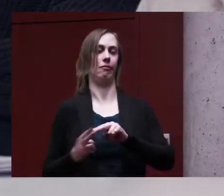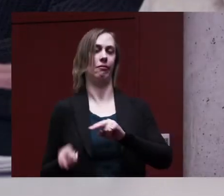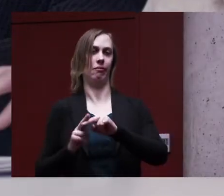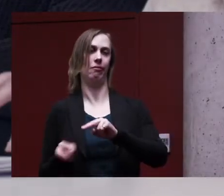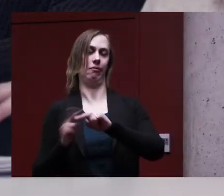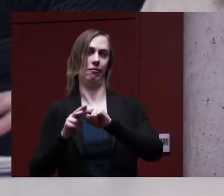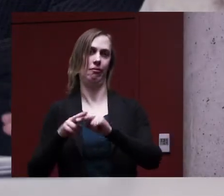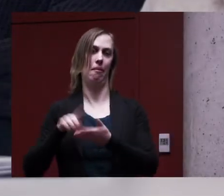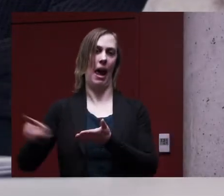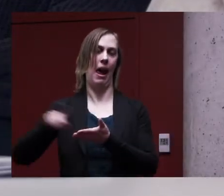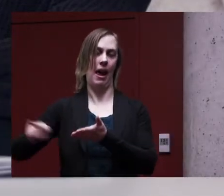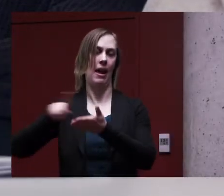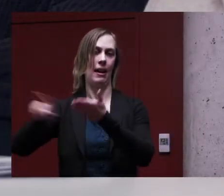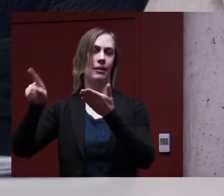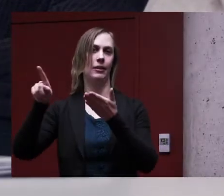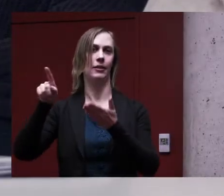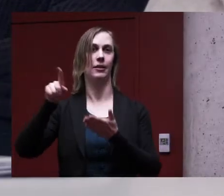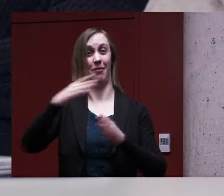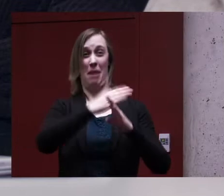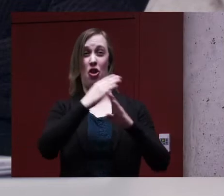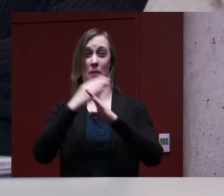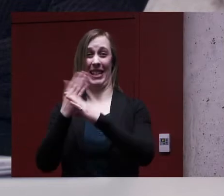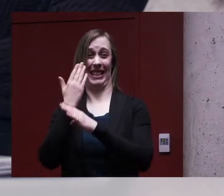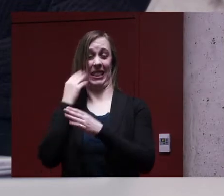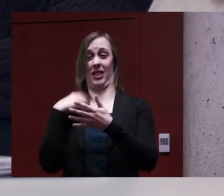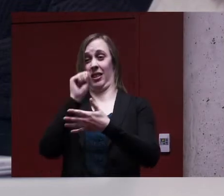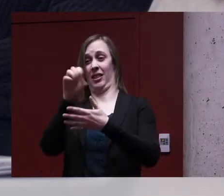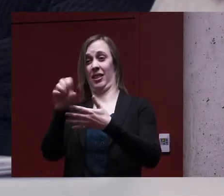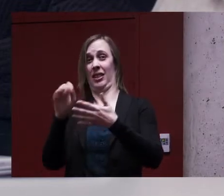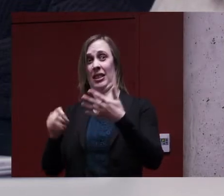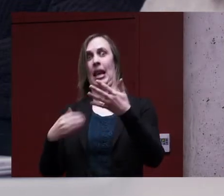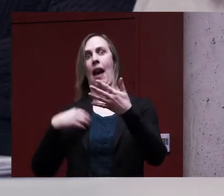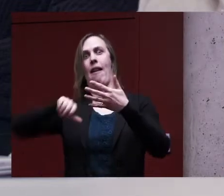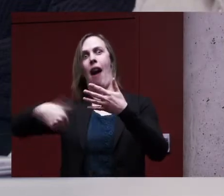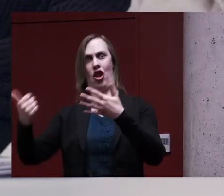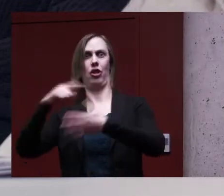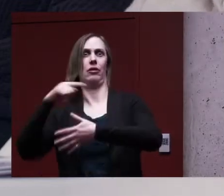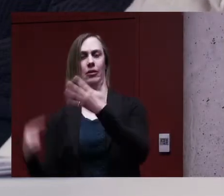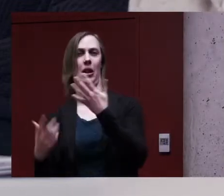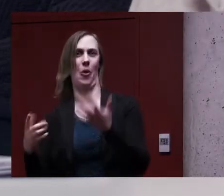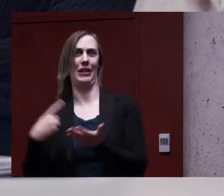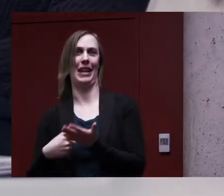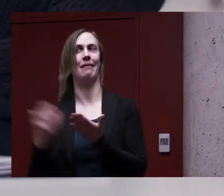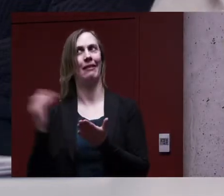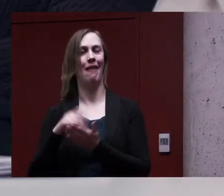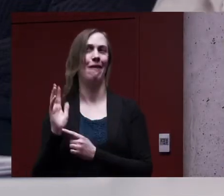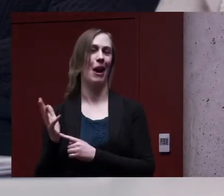these barriers, and there are many more ones that I want to discuss here tonight at the panel, but I only have 5